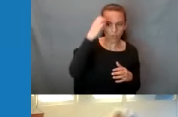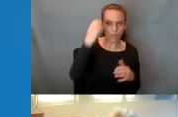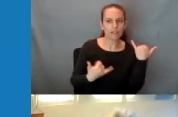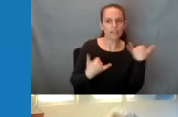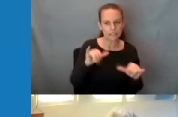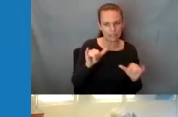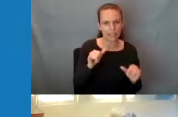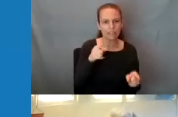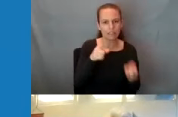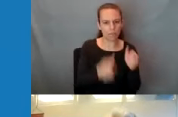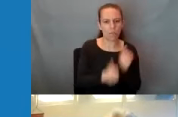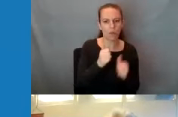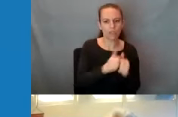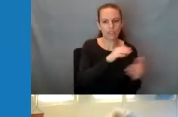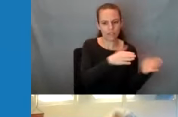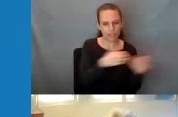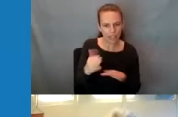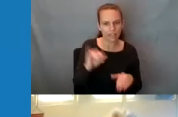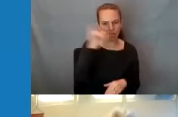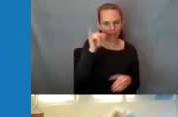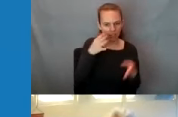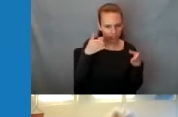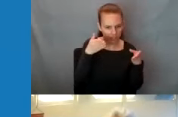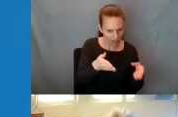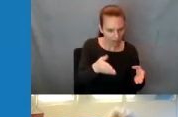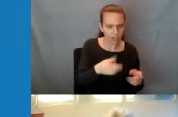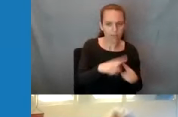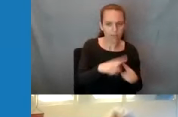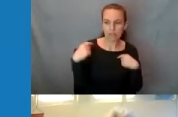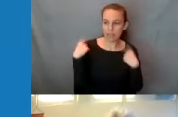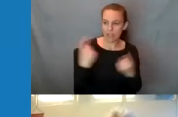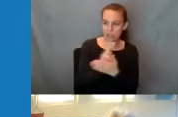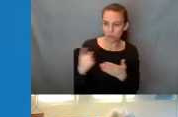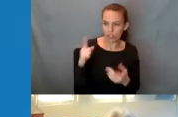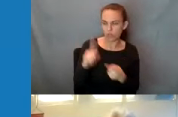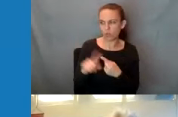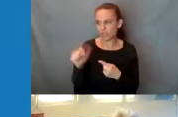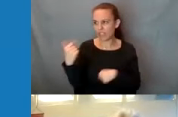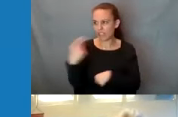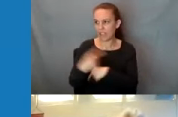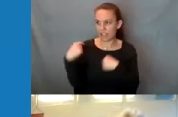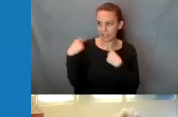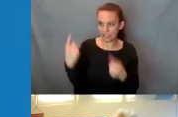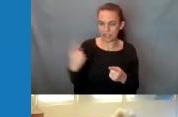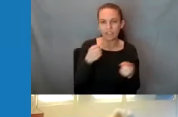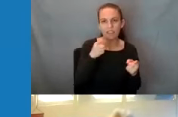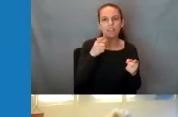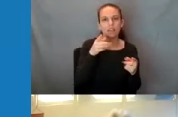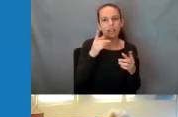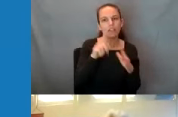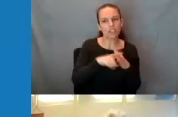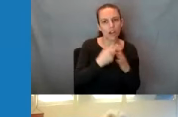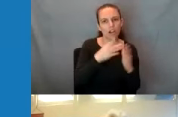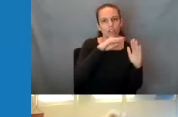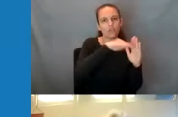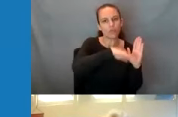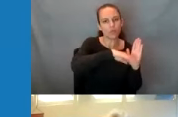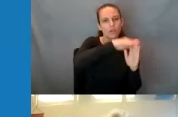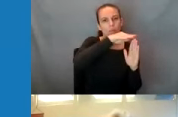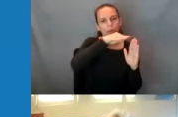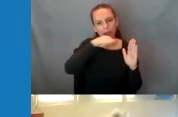two regions. But in the last week to 10 days, there has been a decline. At least it's starting to plateau and come down. And